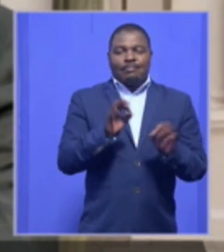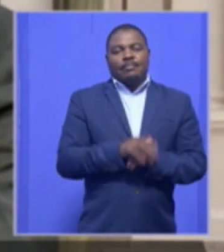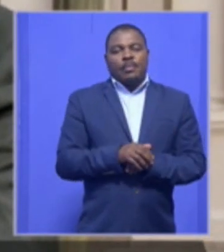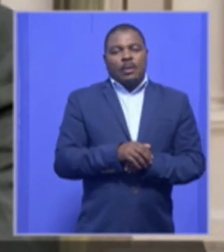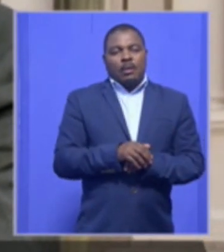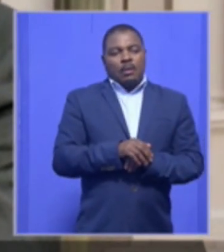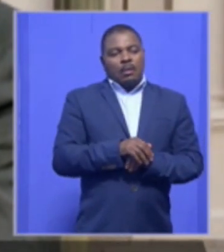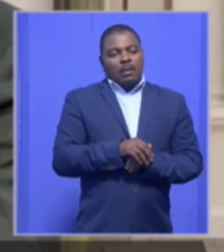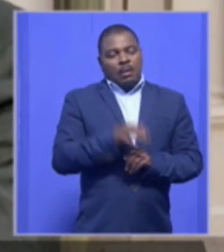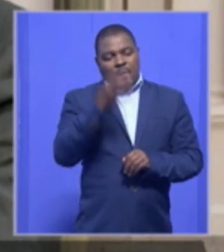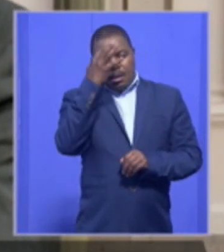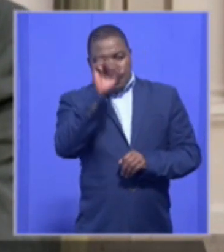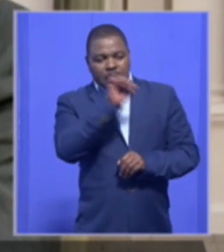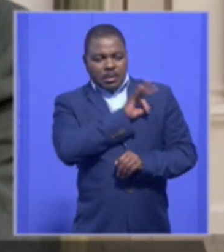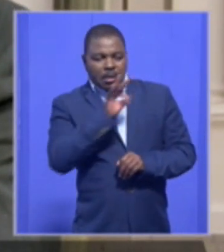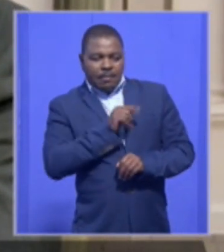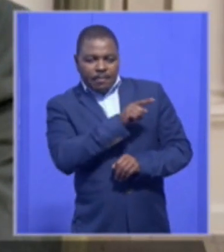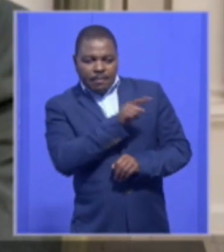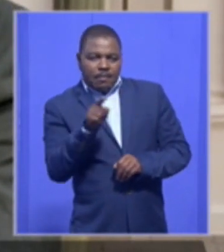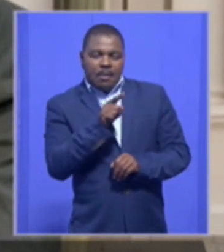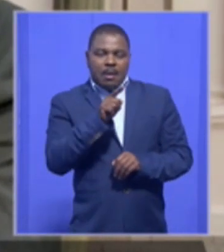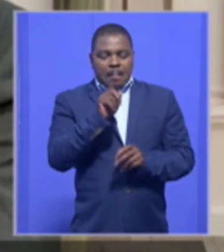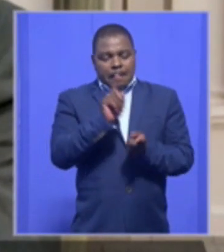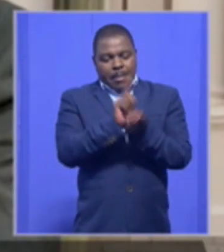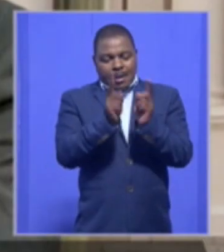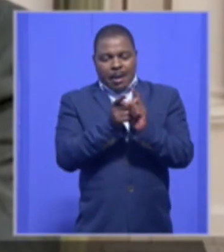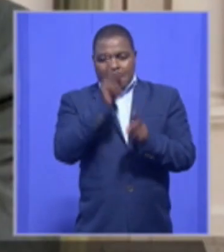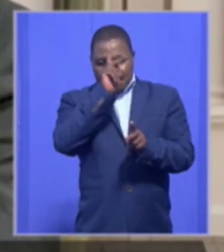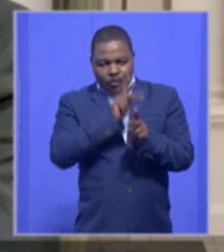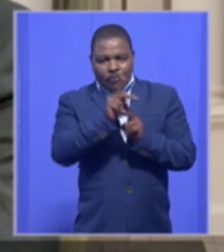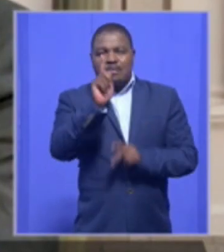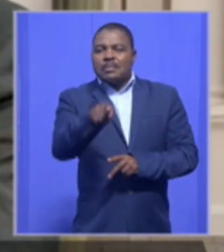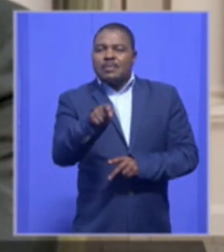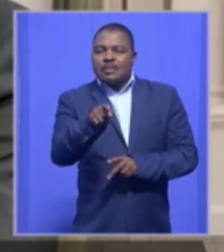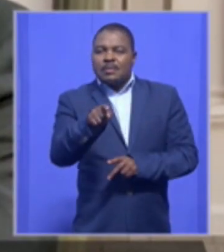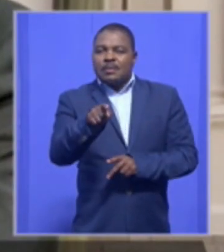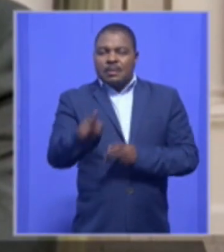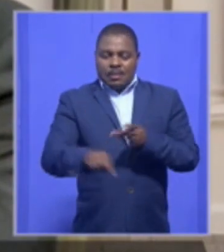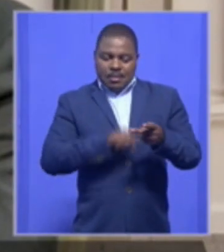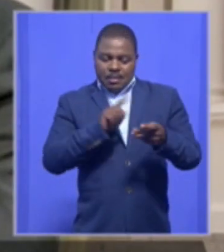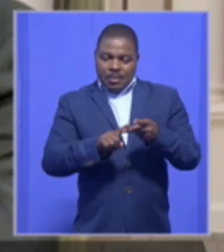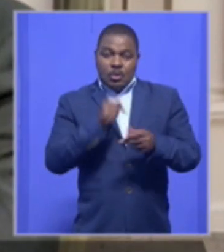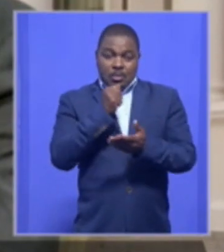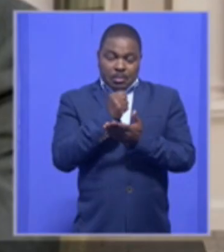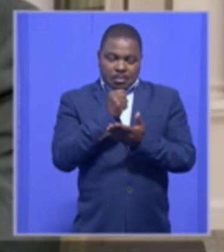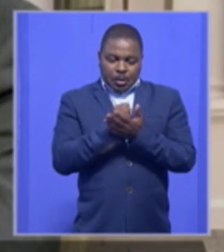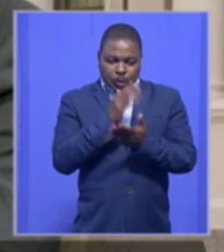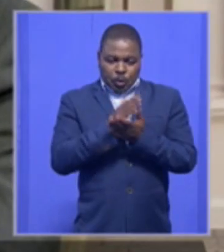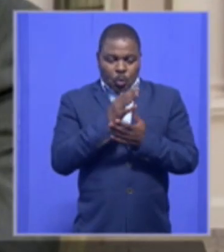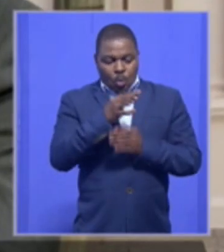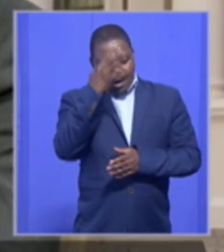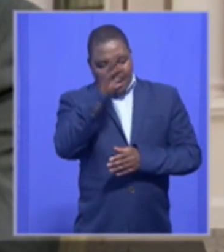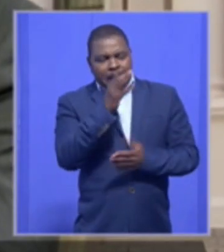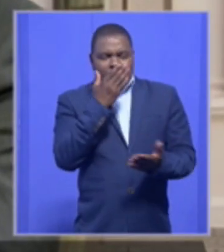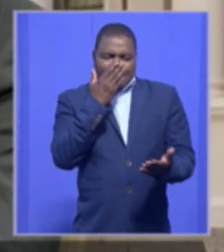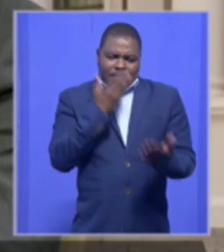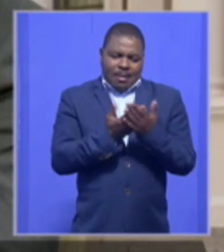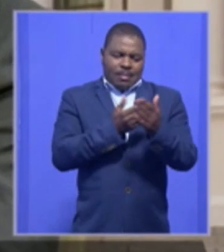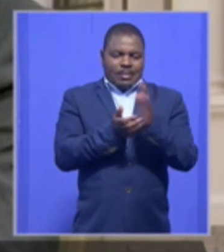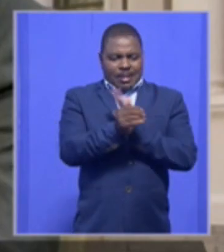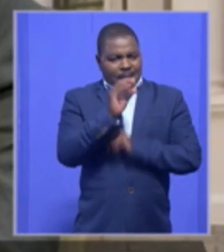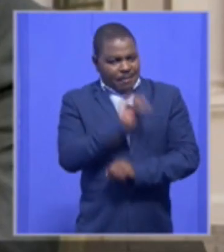professionalize the public service. Let's make sure that we have a government that is capable. So today,